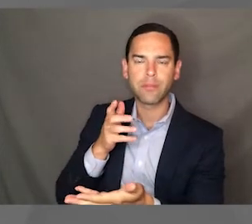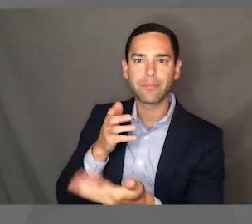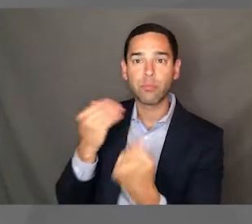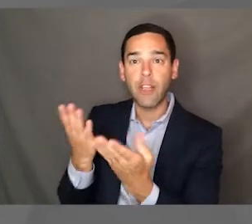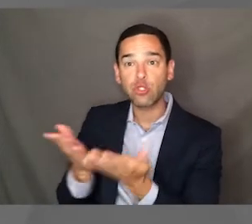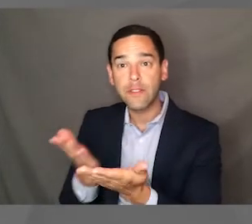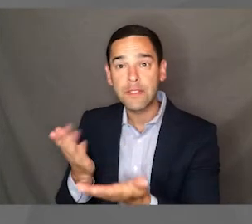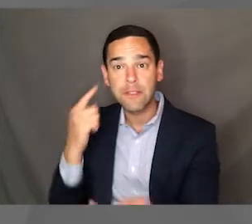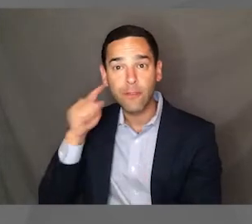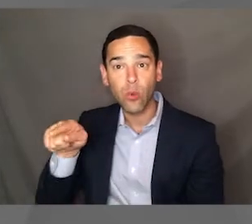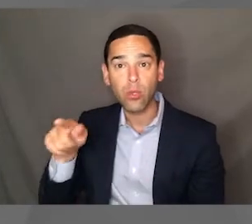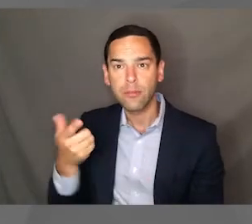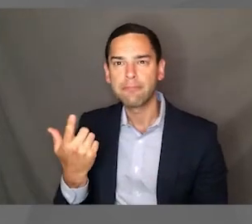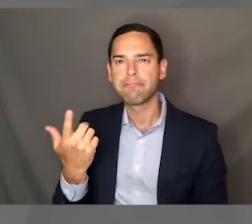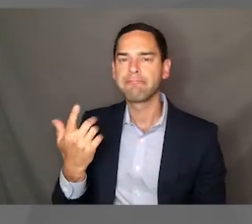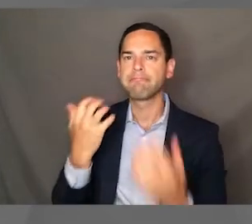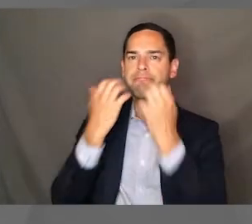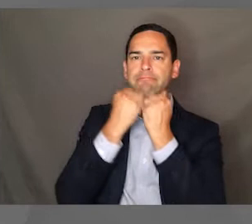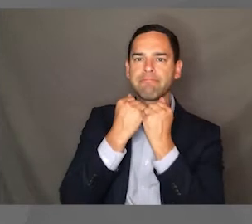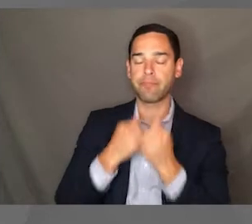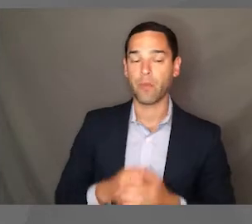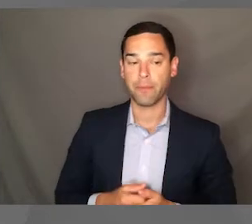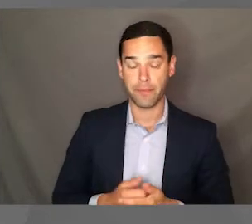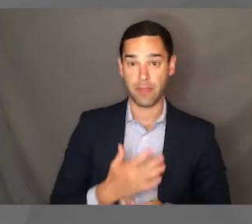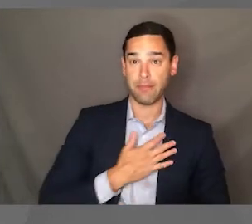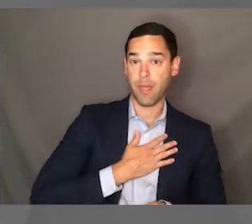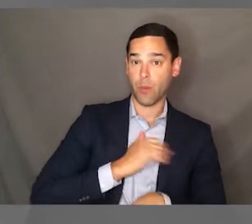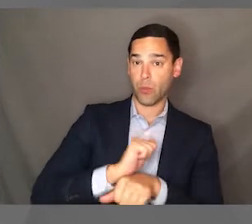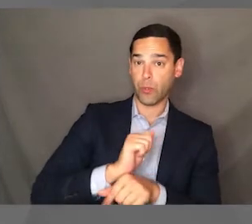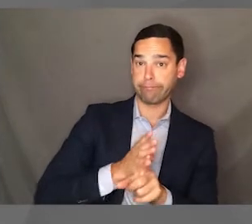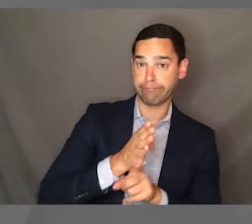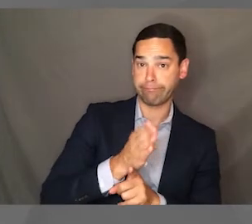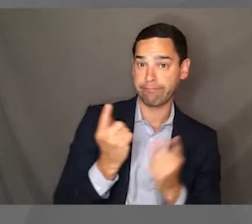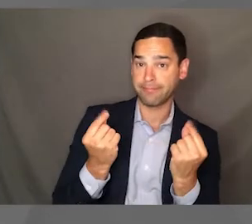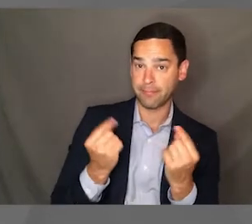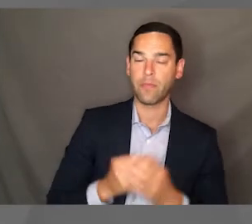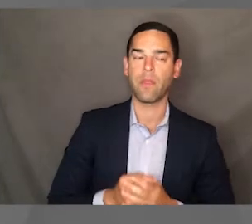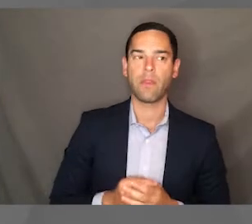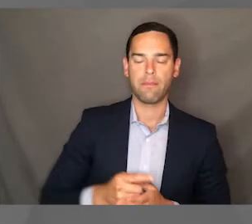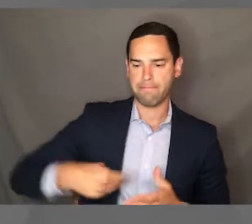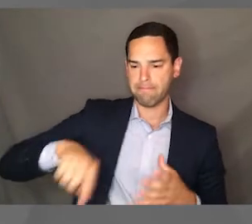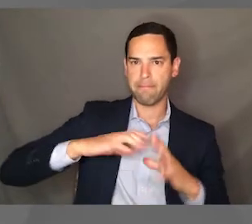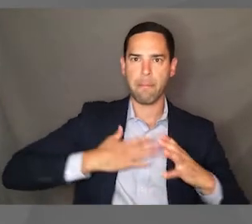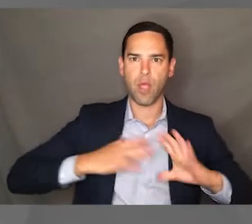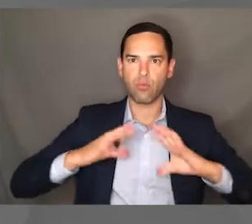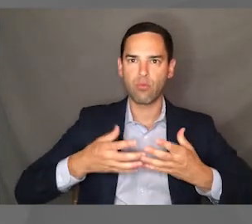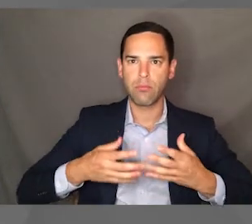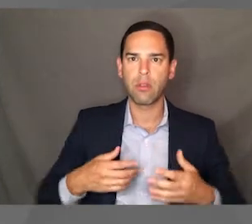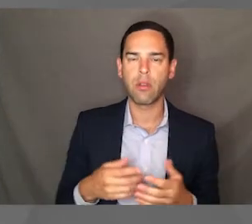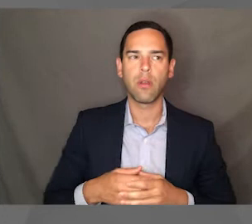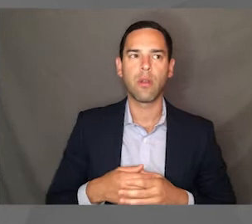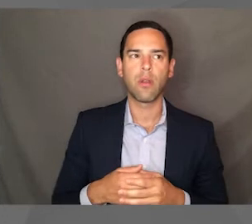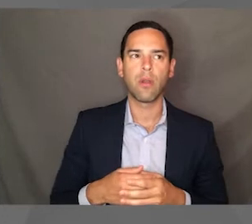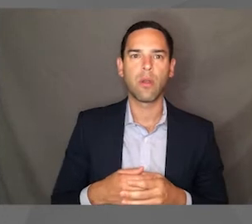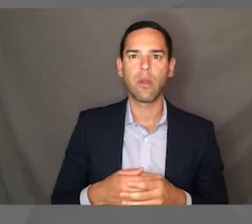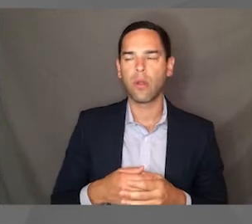And so in terms of my line of work, my employees and I truly recognize that